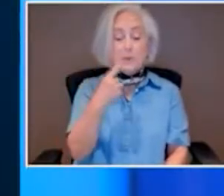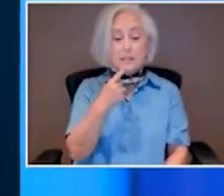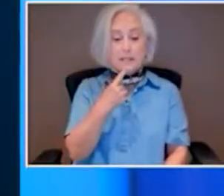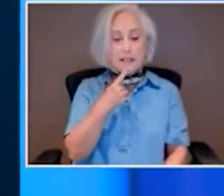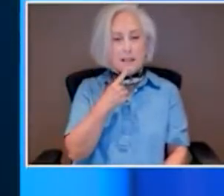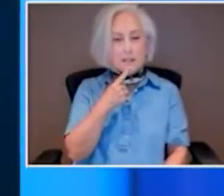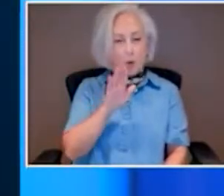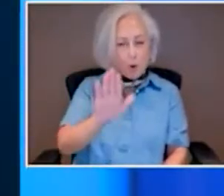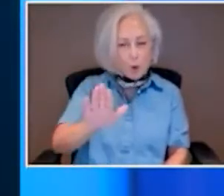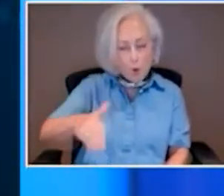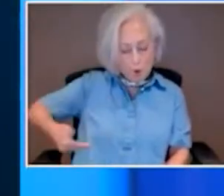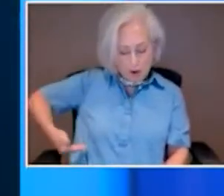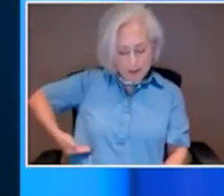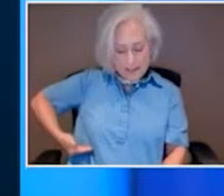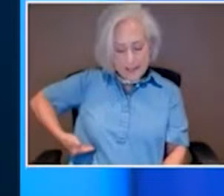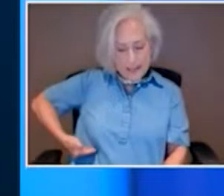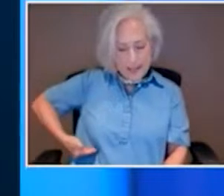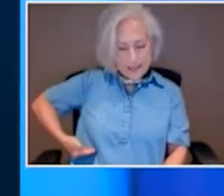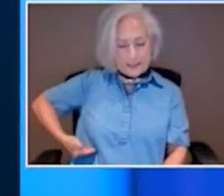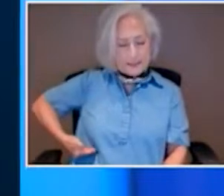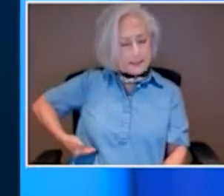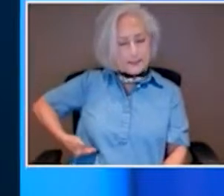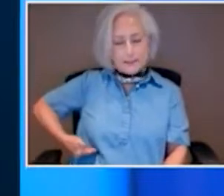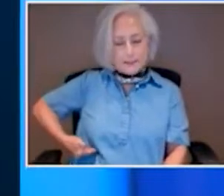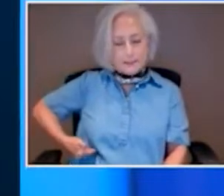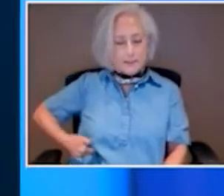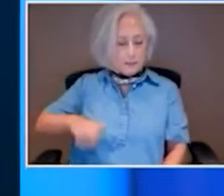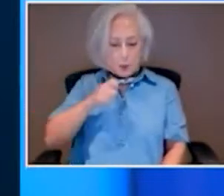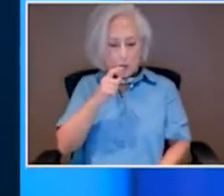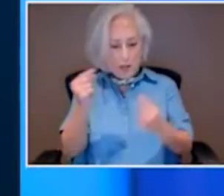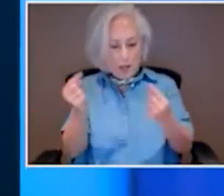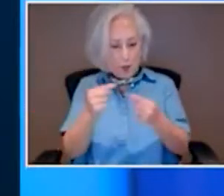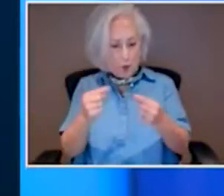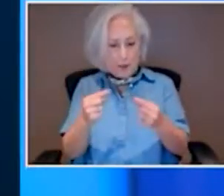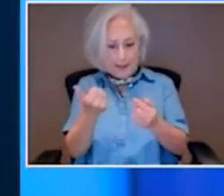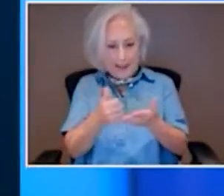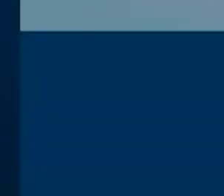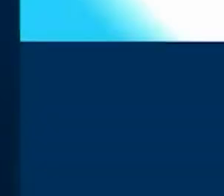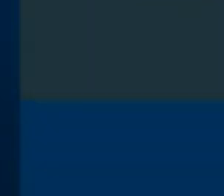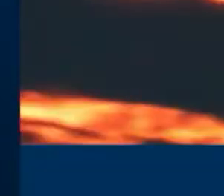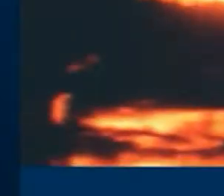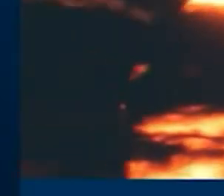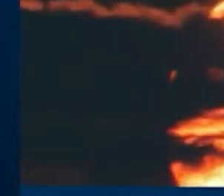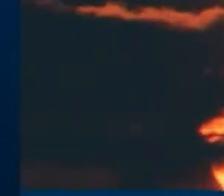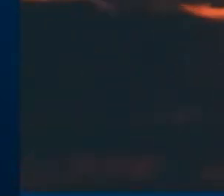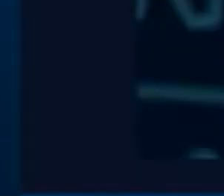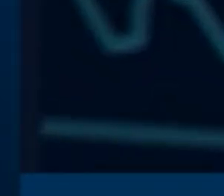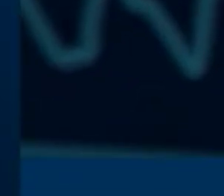you, get it. You're not harming anything by just a second conversation.